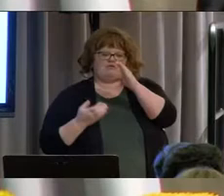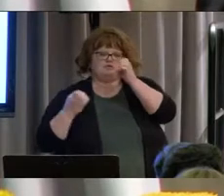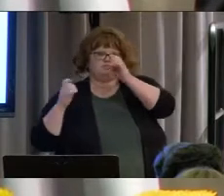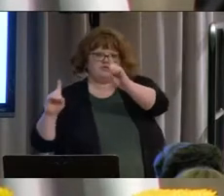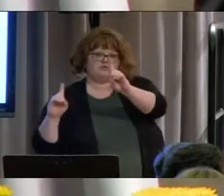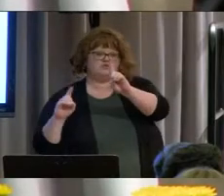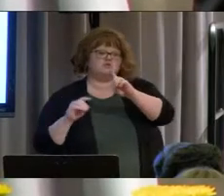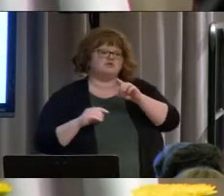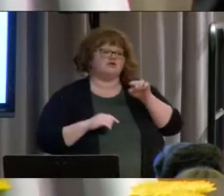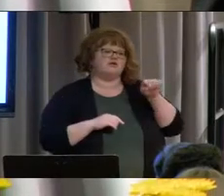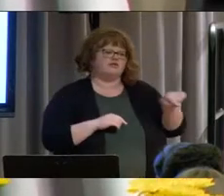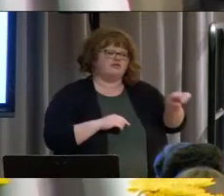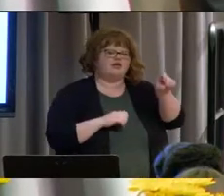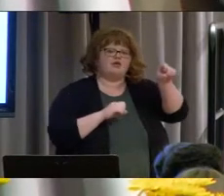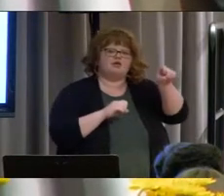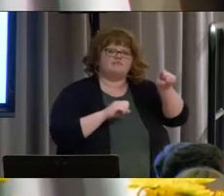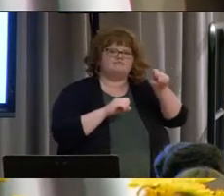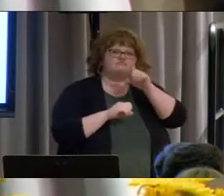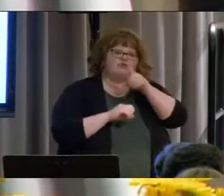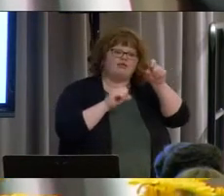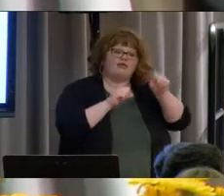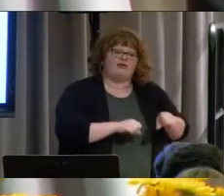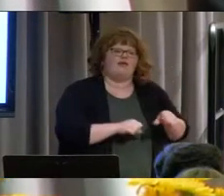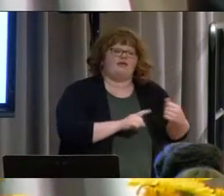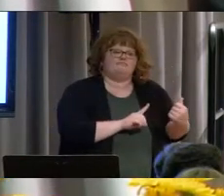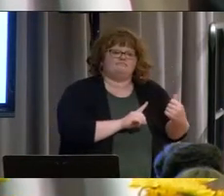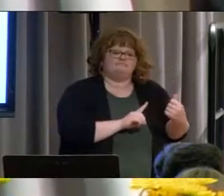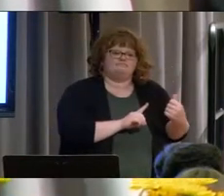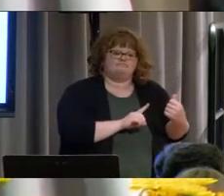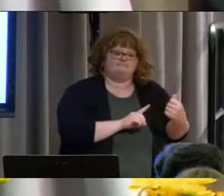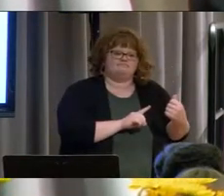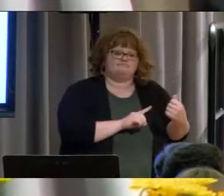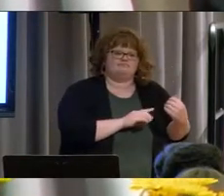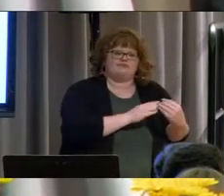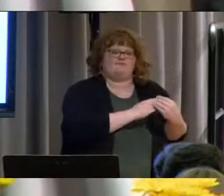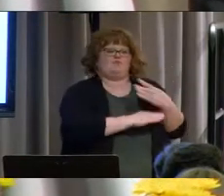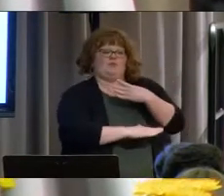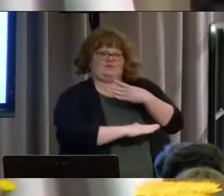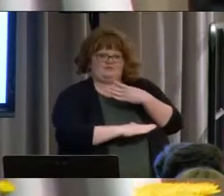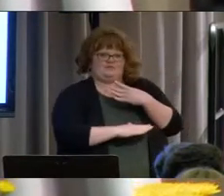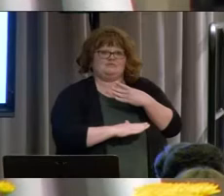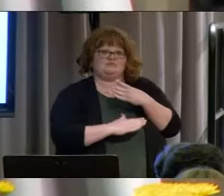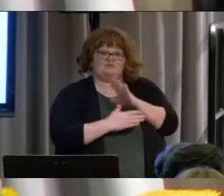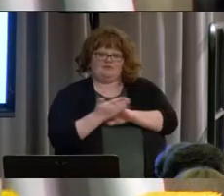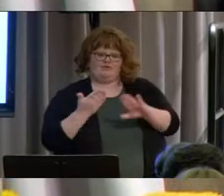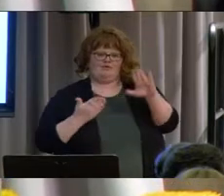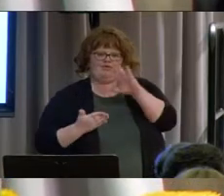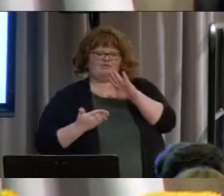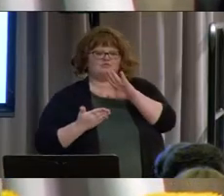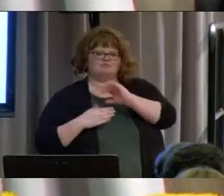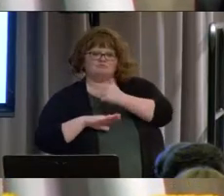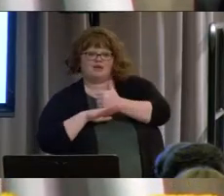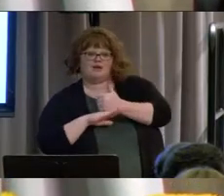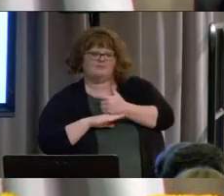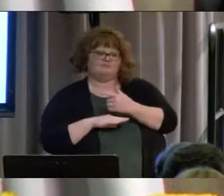and to important to be discussed? Because we as a faculty control an awful lot in the classroom. How are we doing?